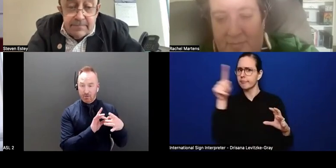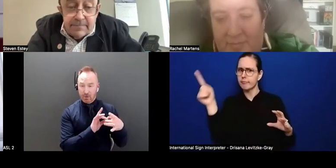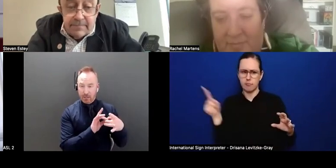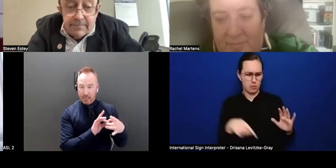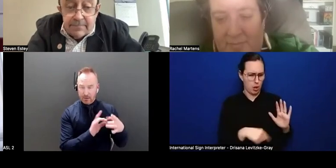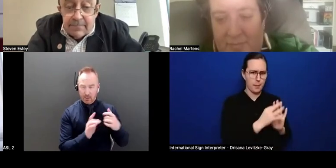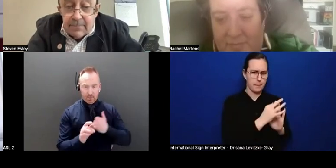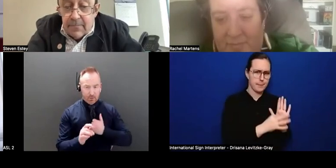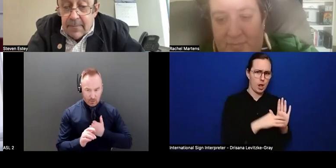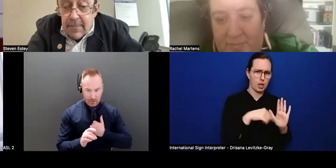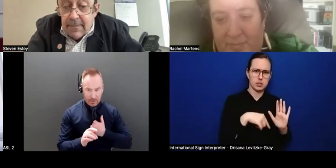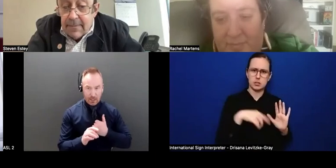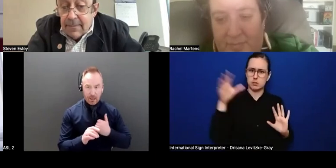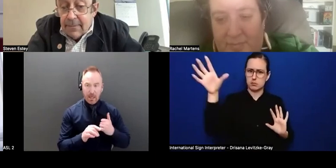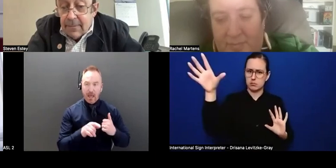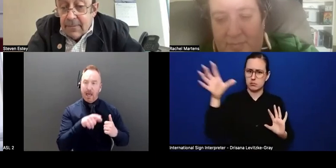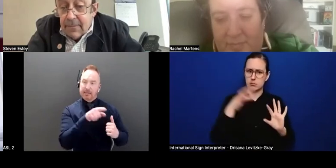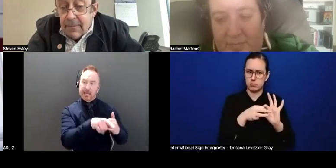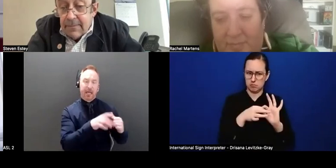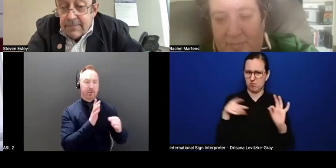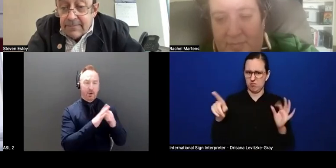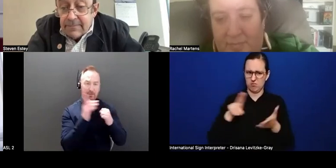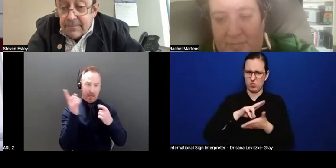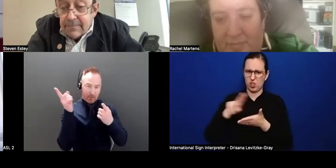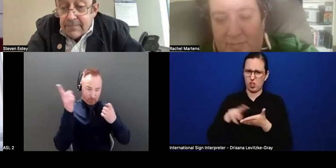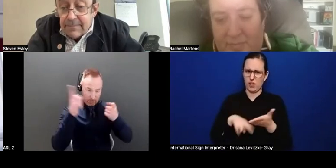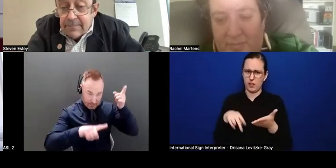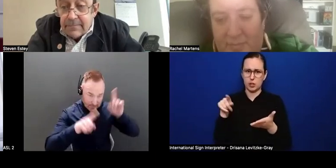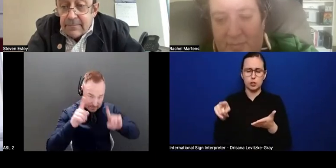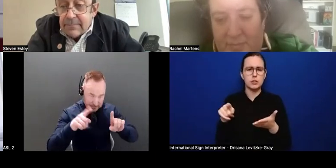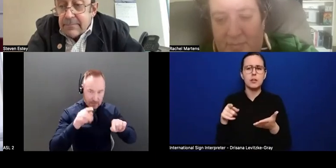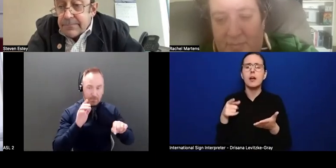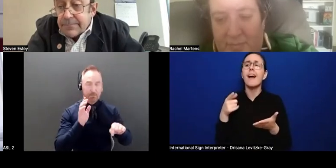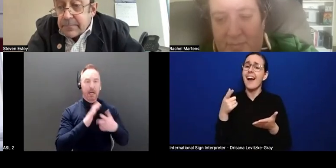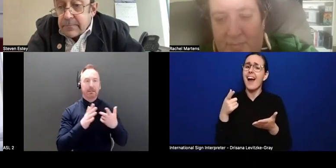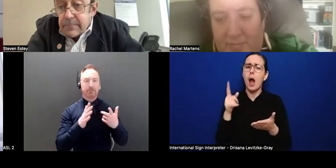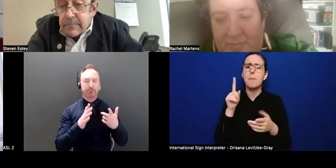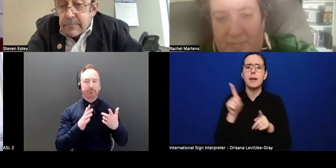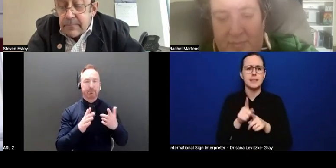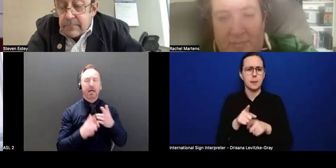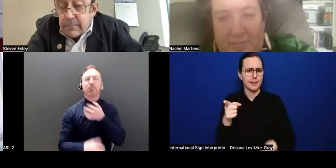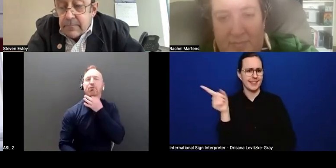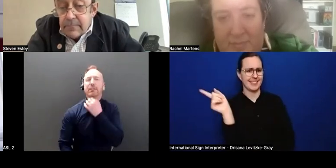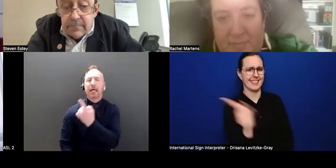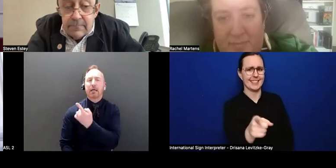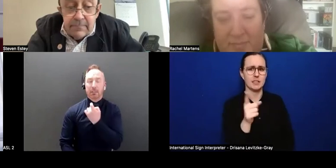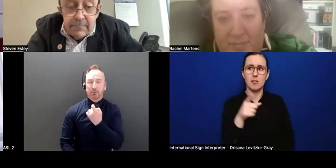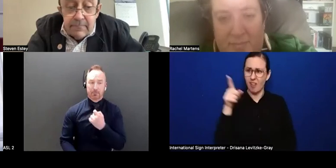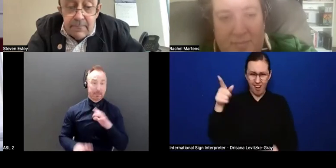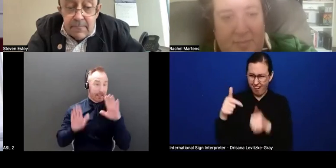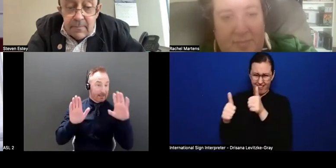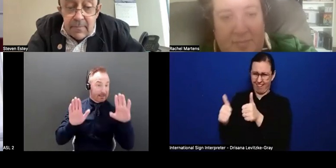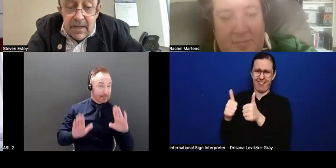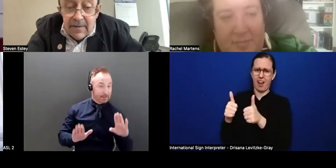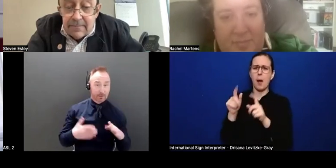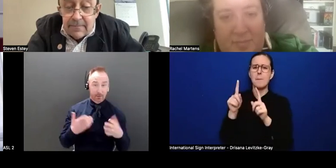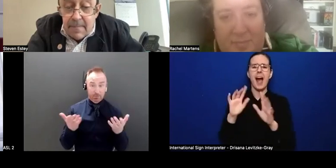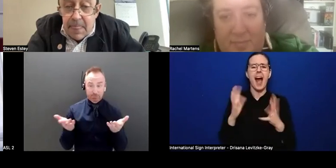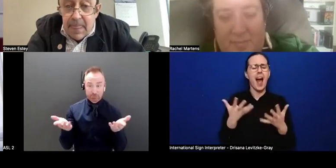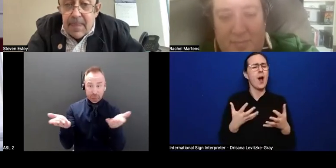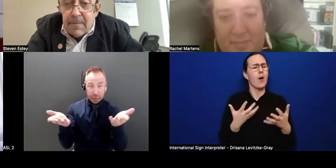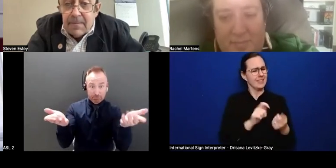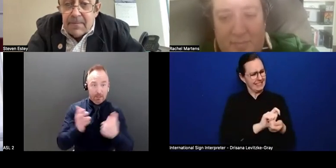As a non-binding agreement? Excellent question, Neil. Thank you. I'll let you start, or anyone can